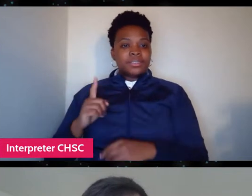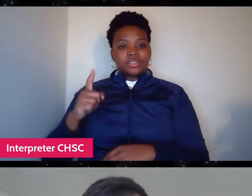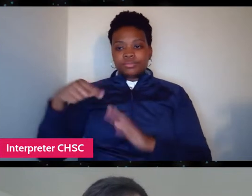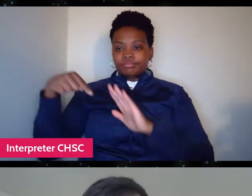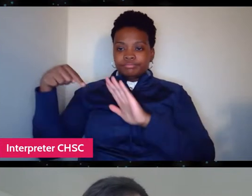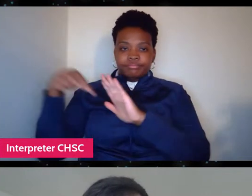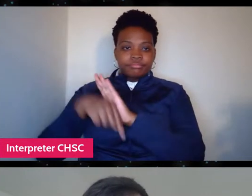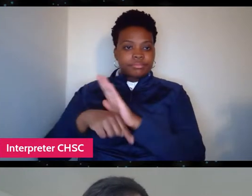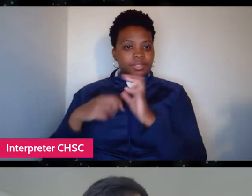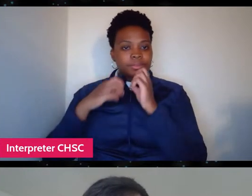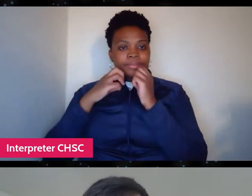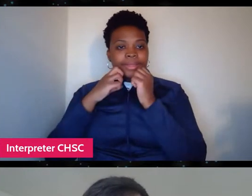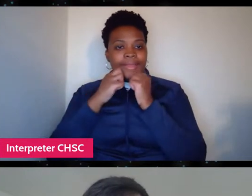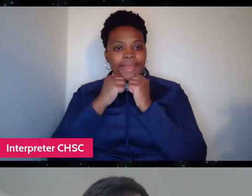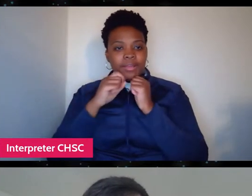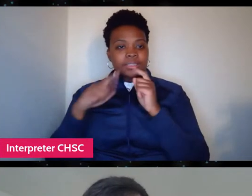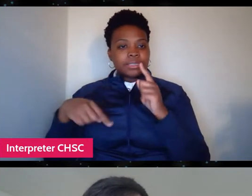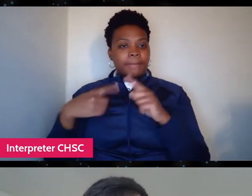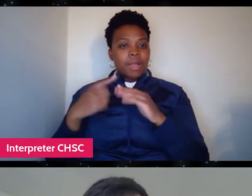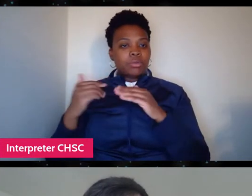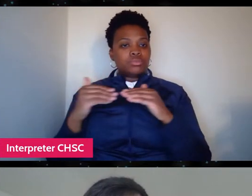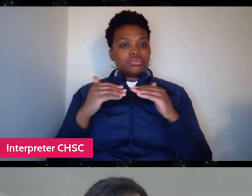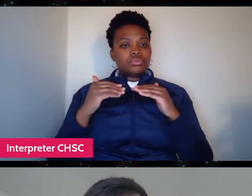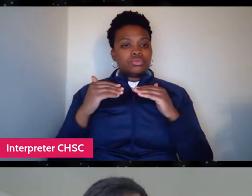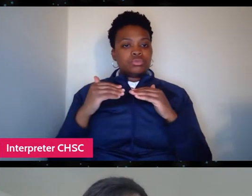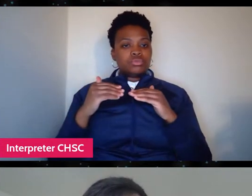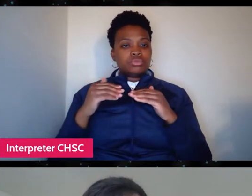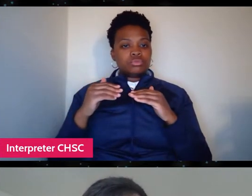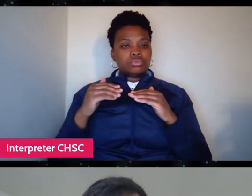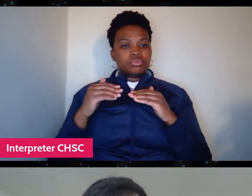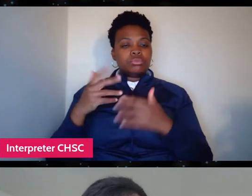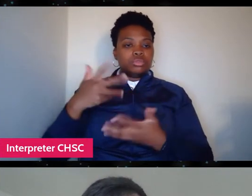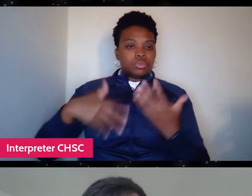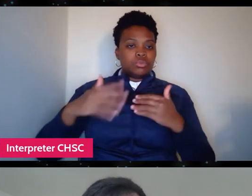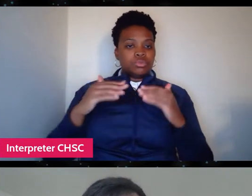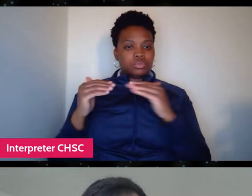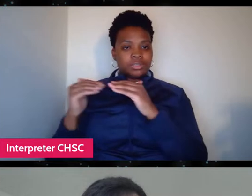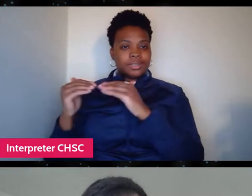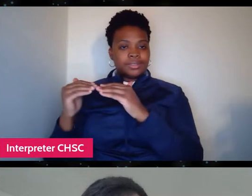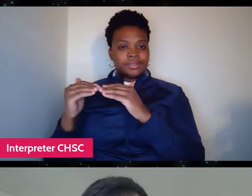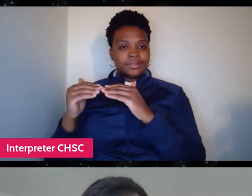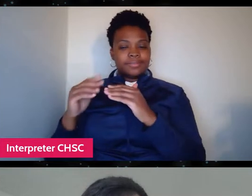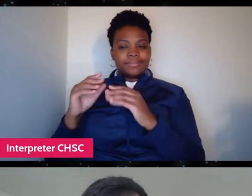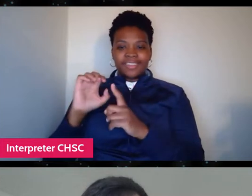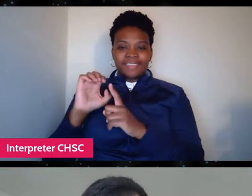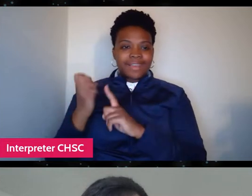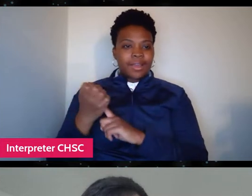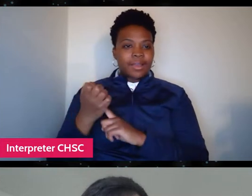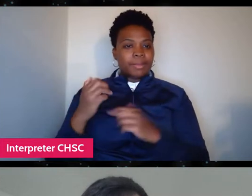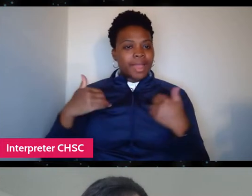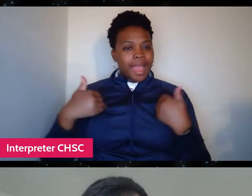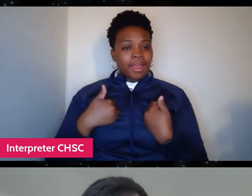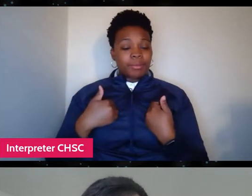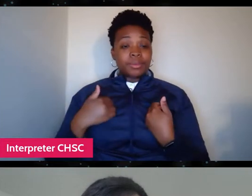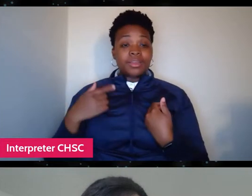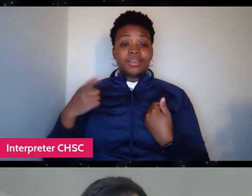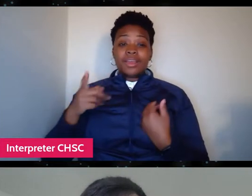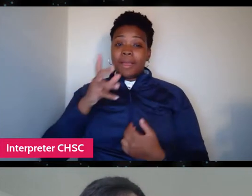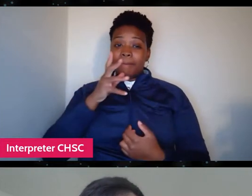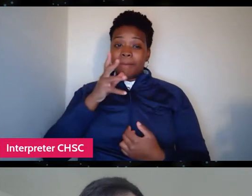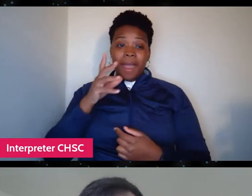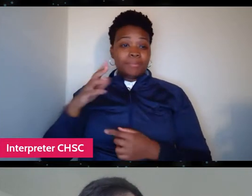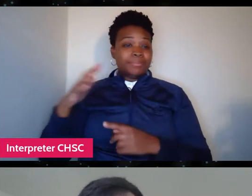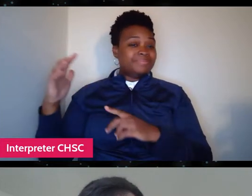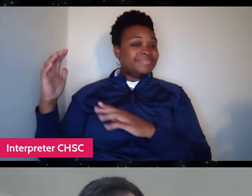cares about social justice and the environment and animals. And she's been my greatest